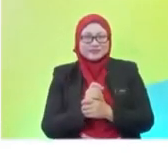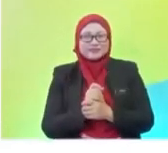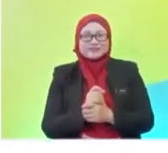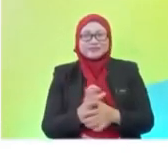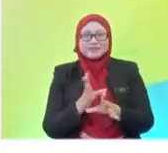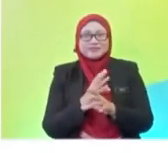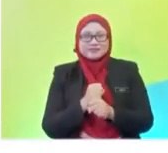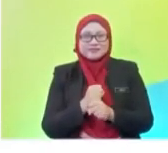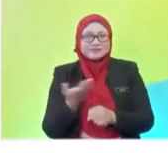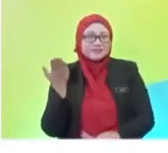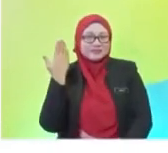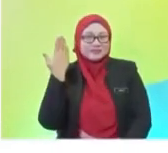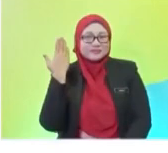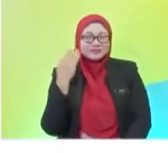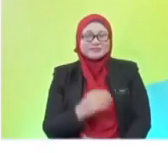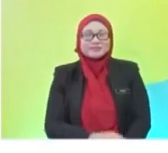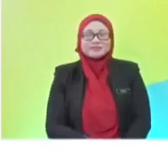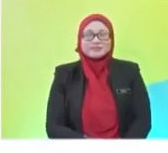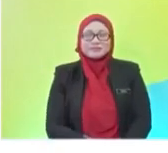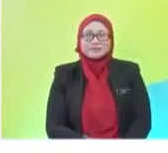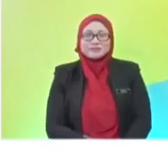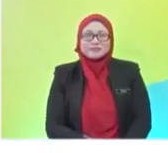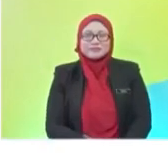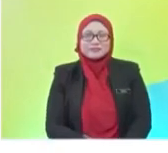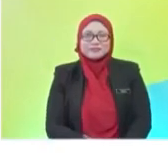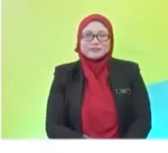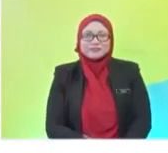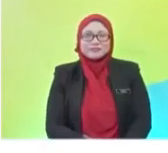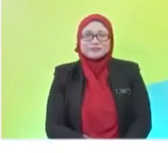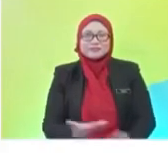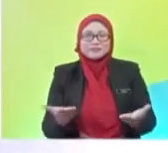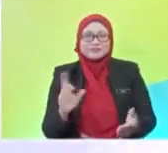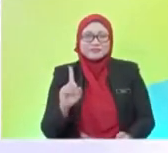Okay, this is was. Okay. Did I open was?